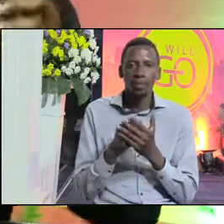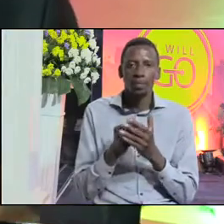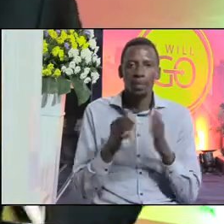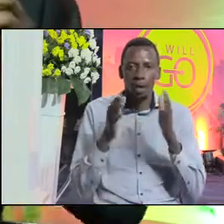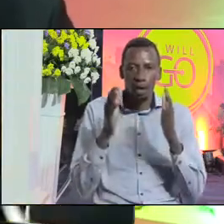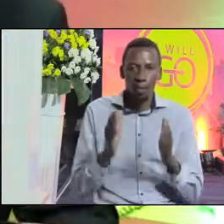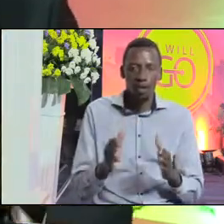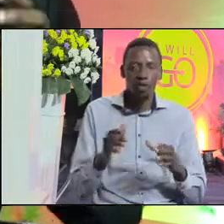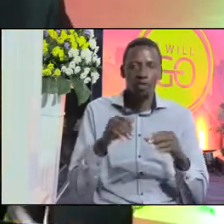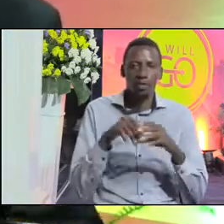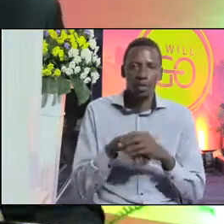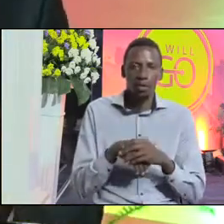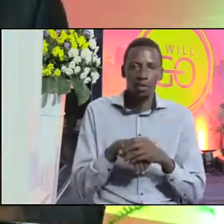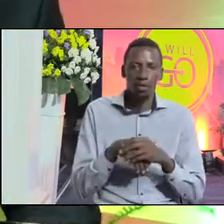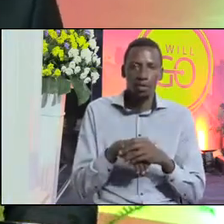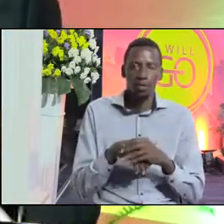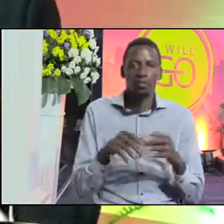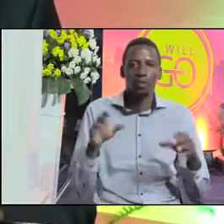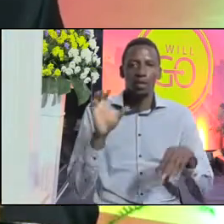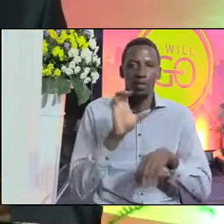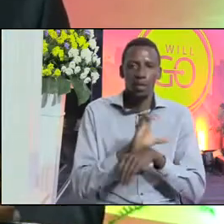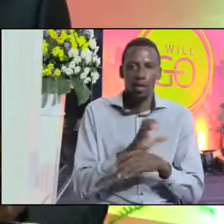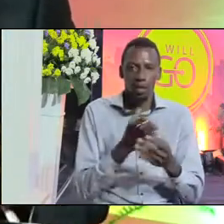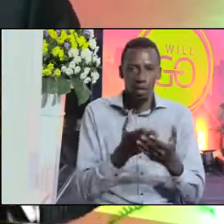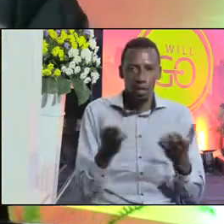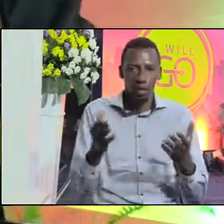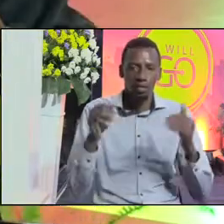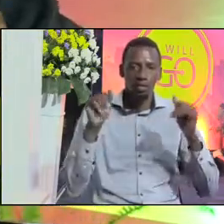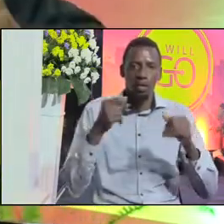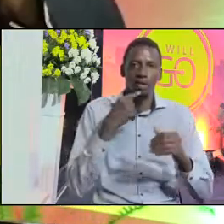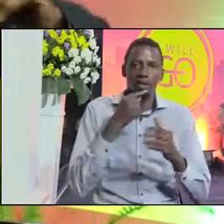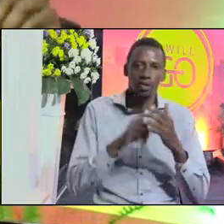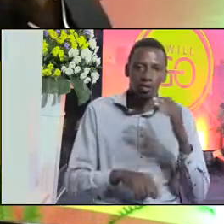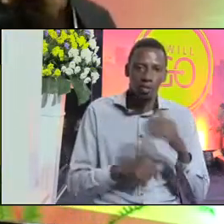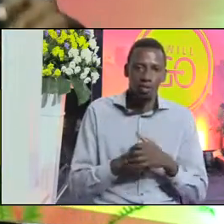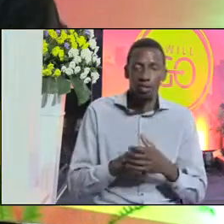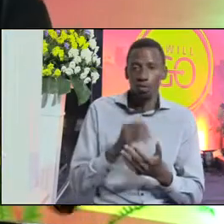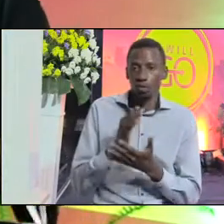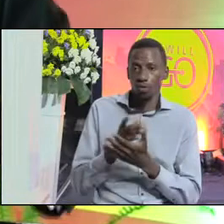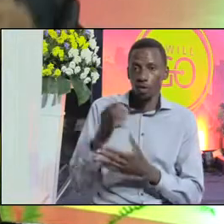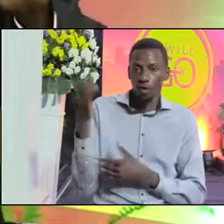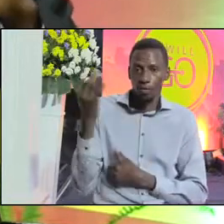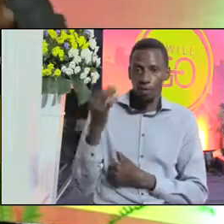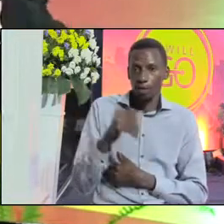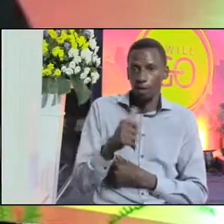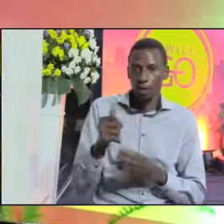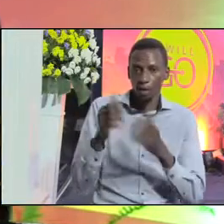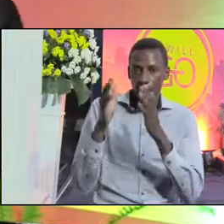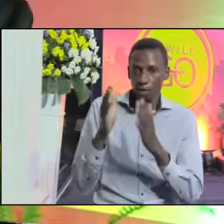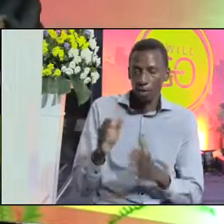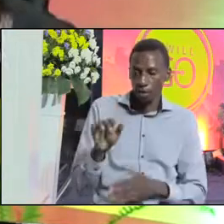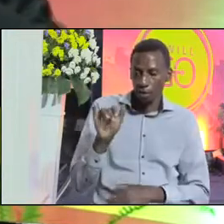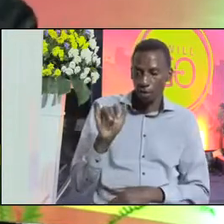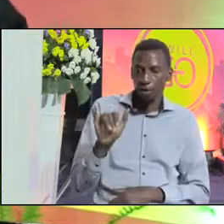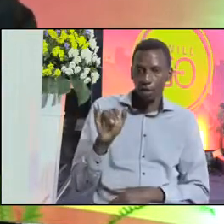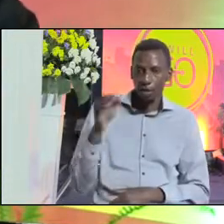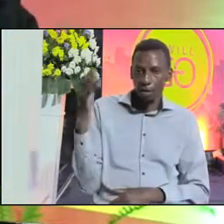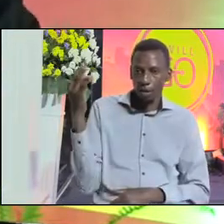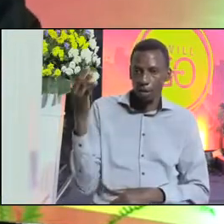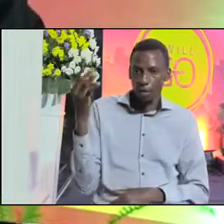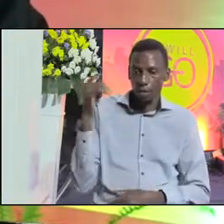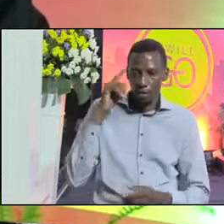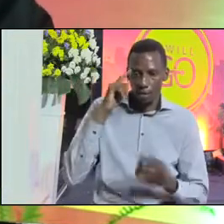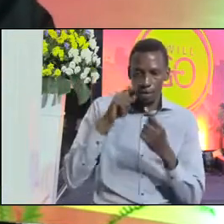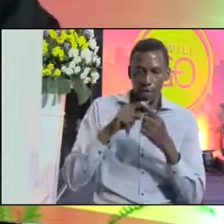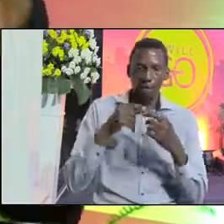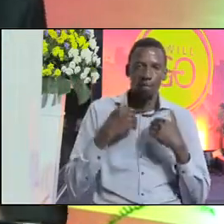somebody in the congregation may say, though he's preaching to somebody else, that sermon was just for